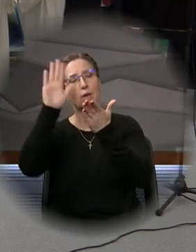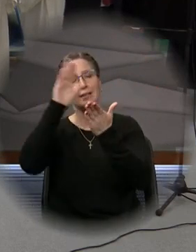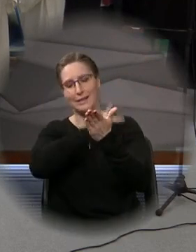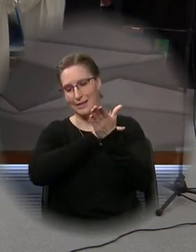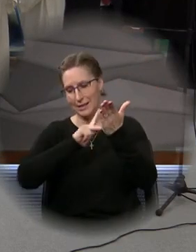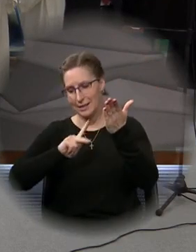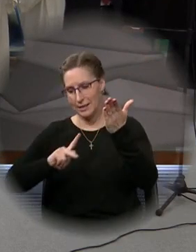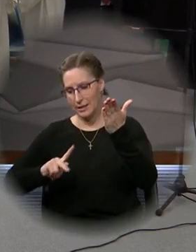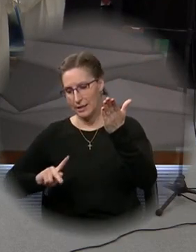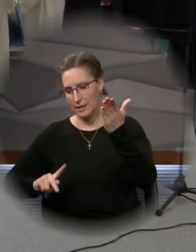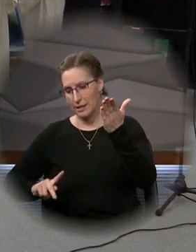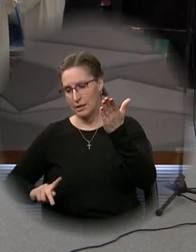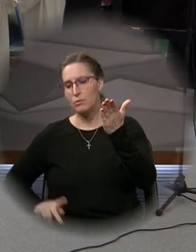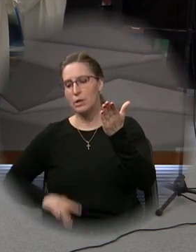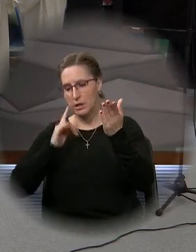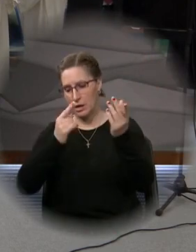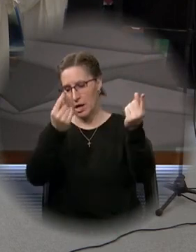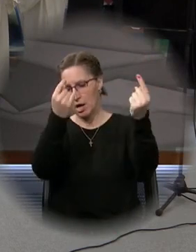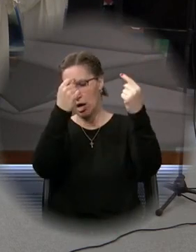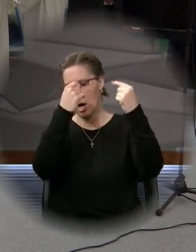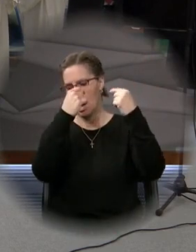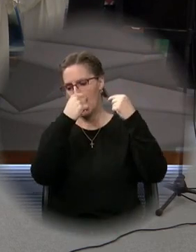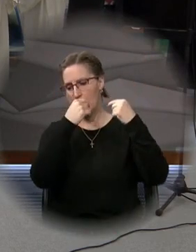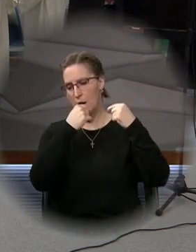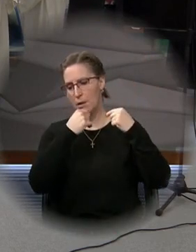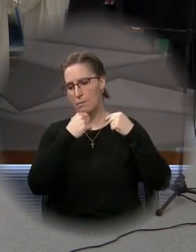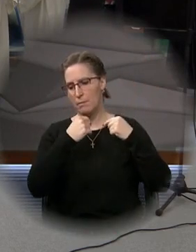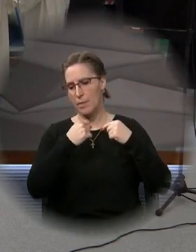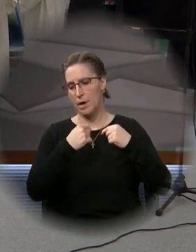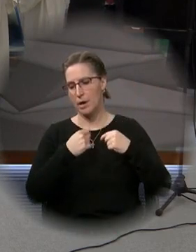Behold, your king will